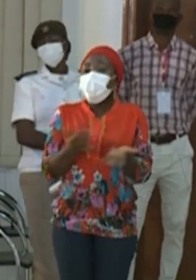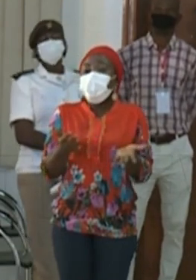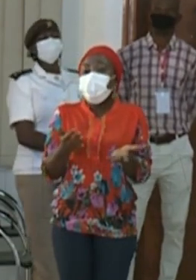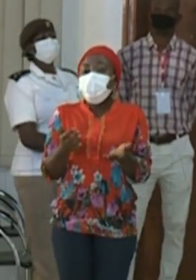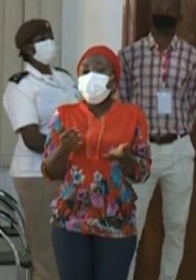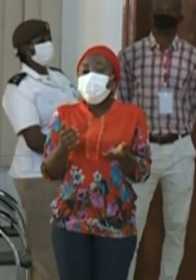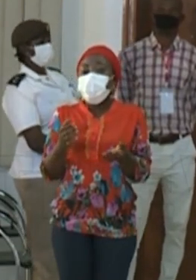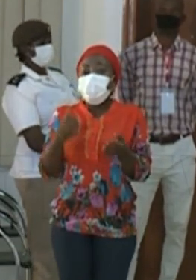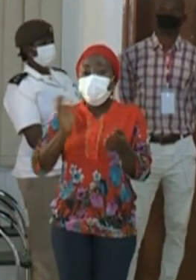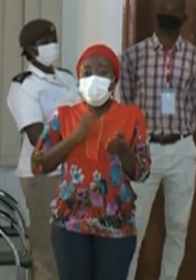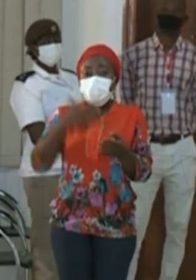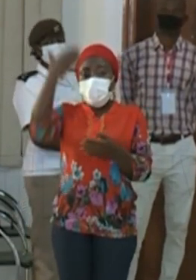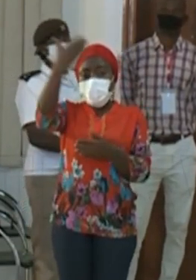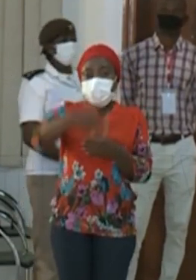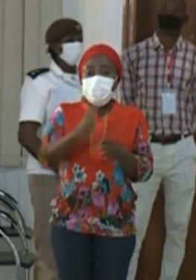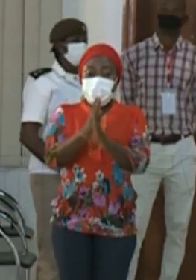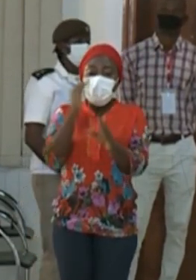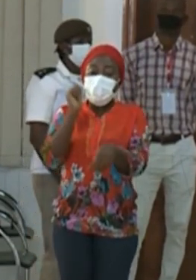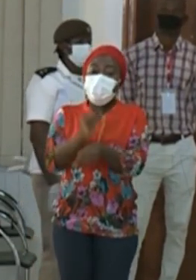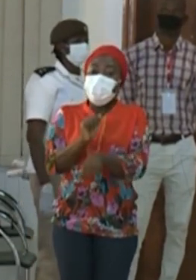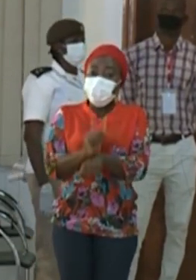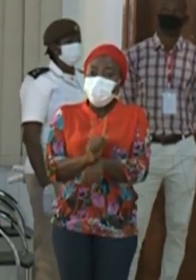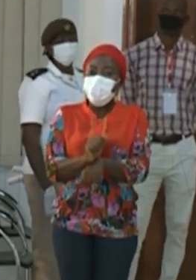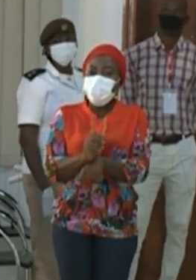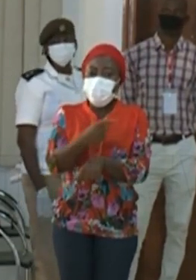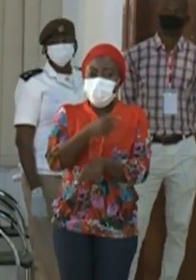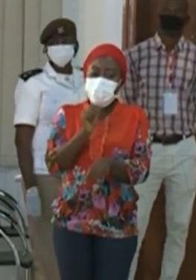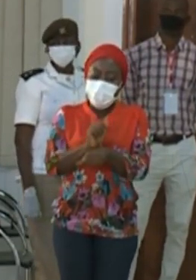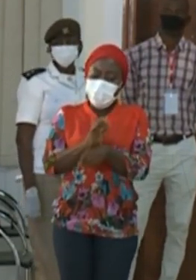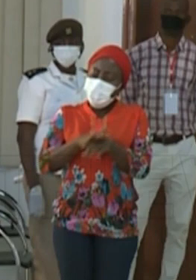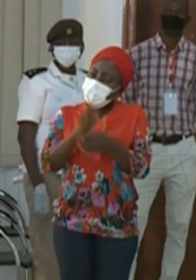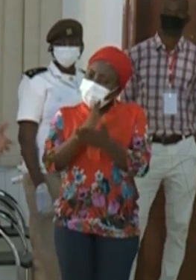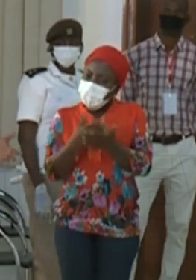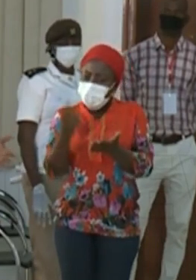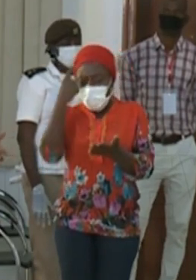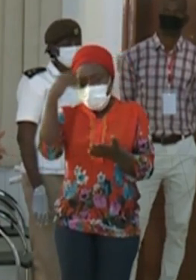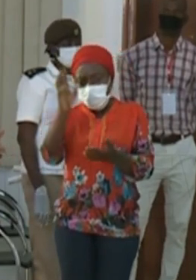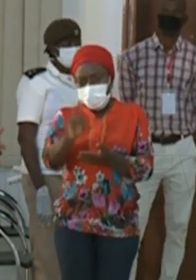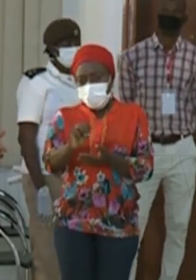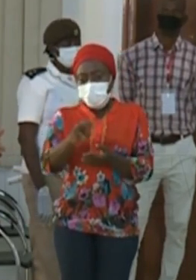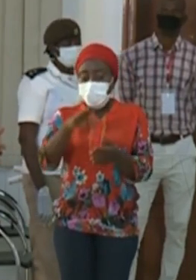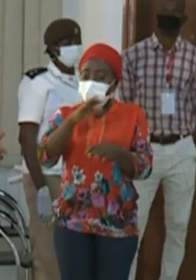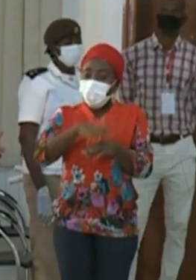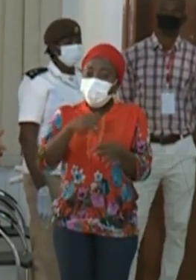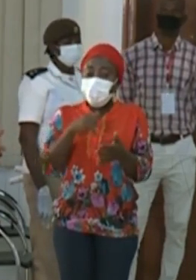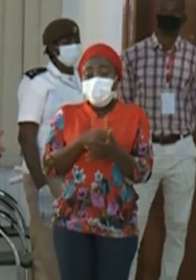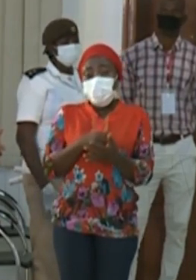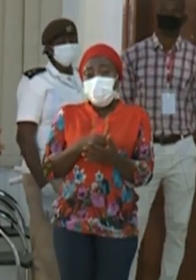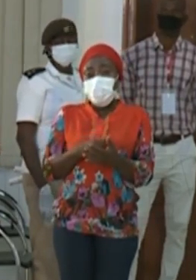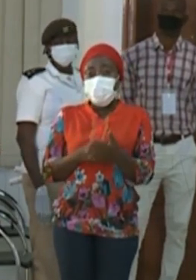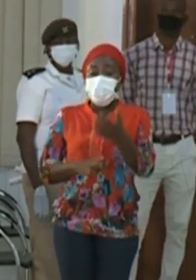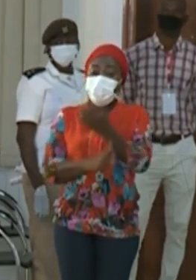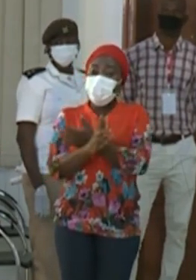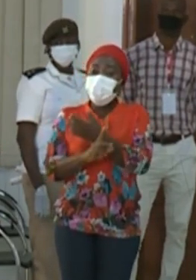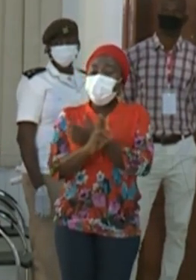our frontline workers, you were working on a package for them. You called it the hazard allowance. We